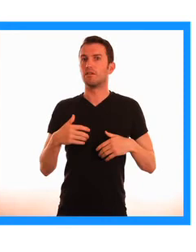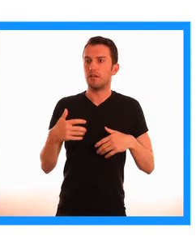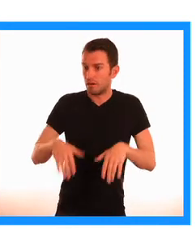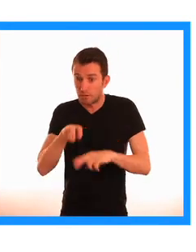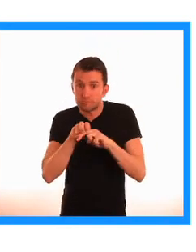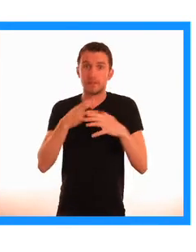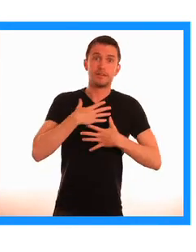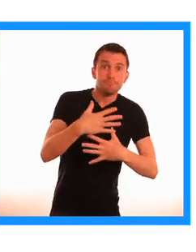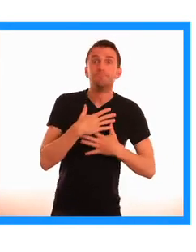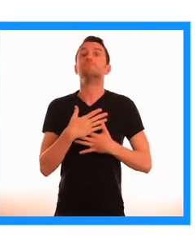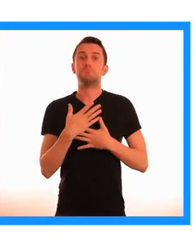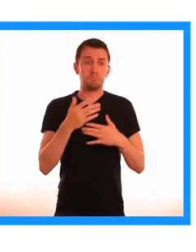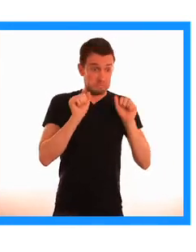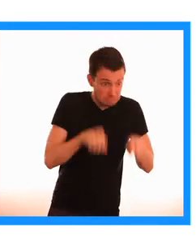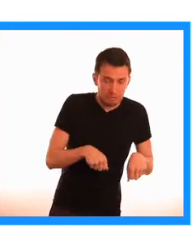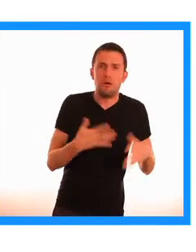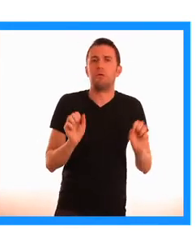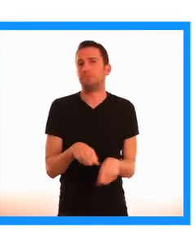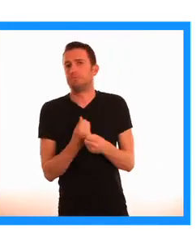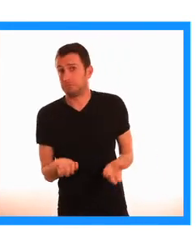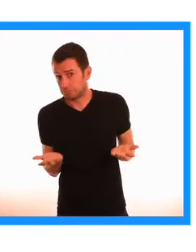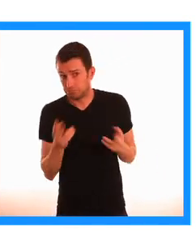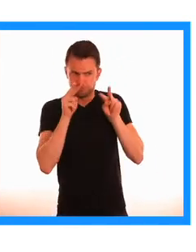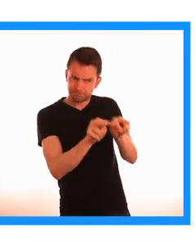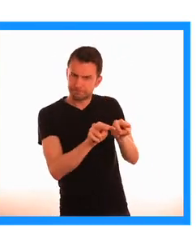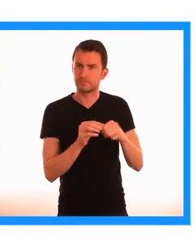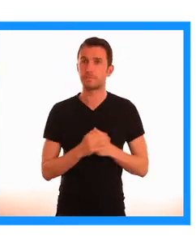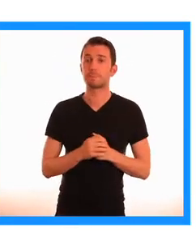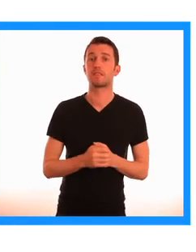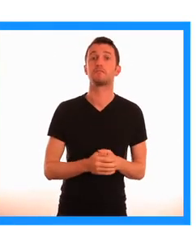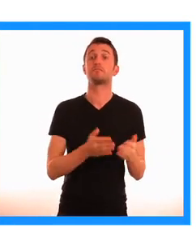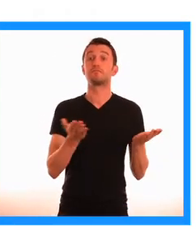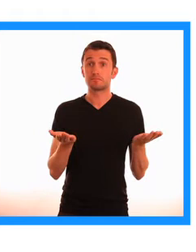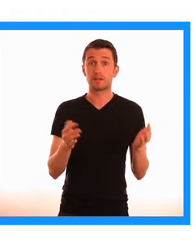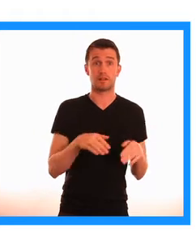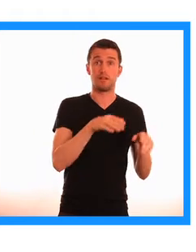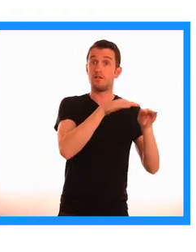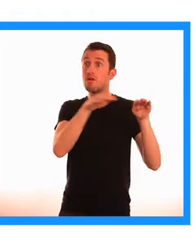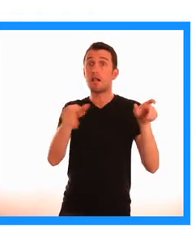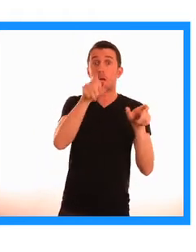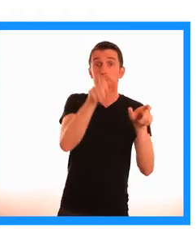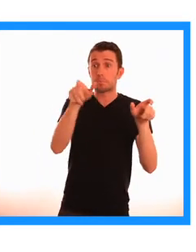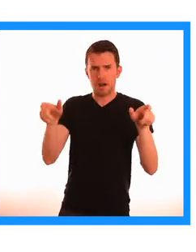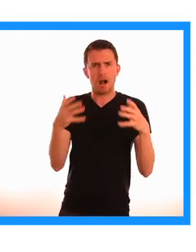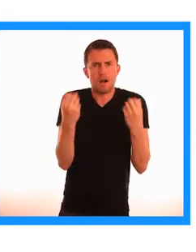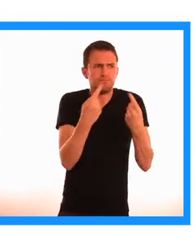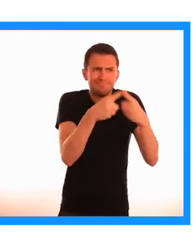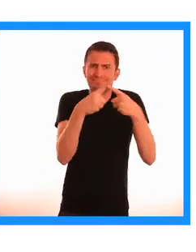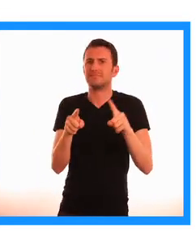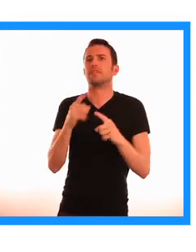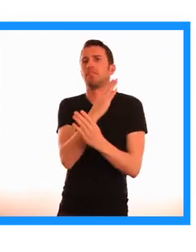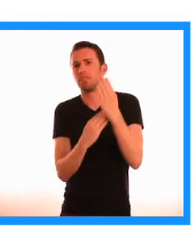and functions, and in terms of the person's activity and participation. Disability, as defined by the ICF, is an ordinary part of